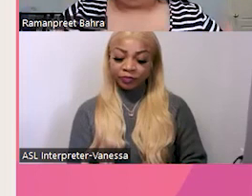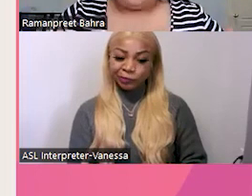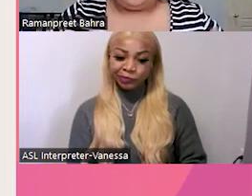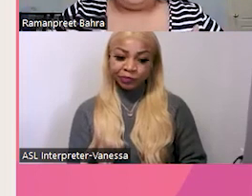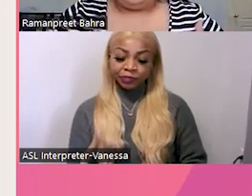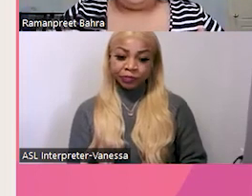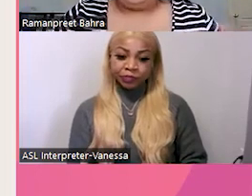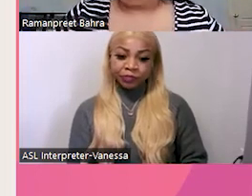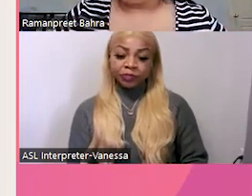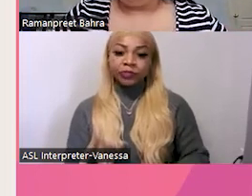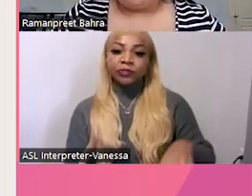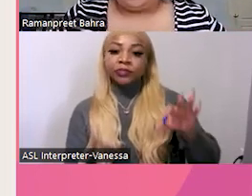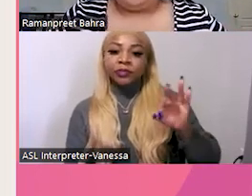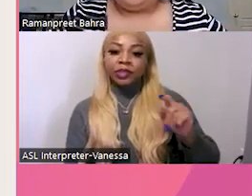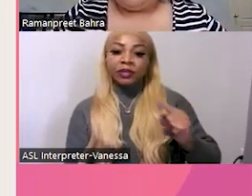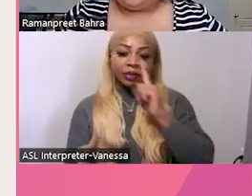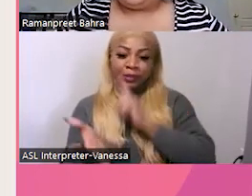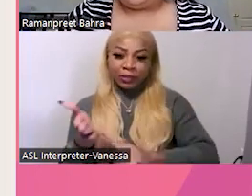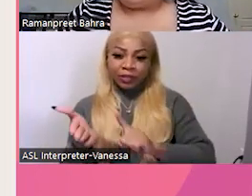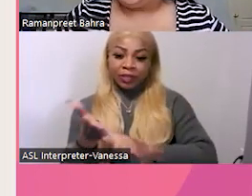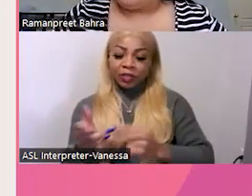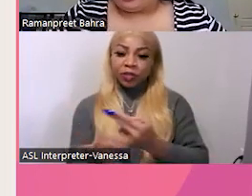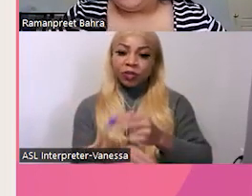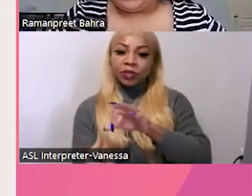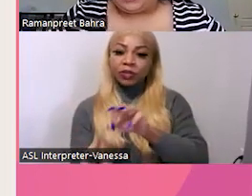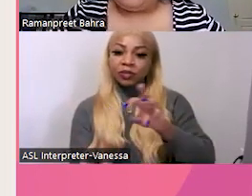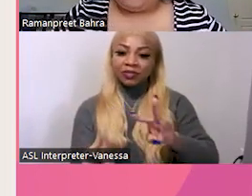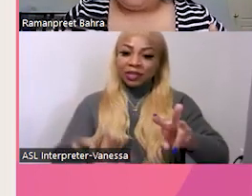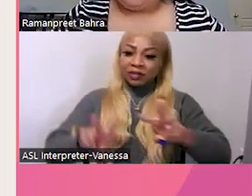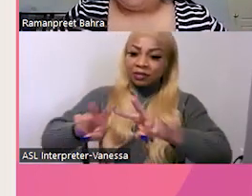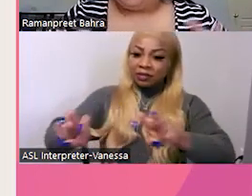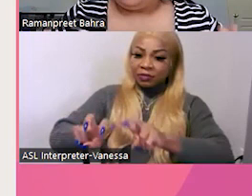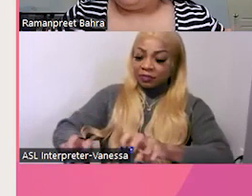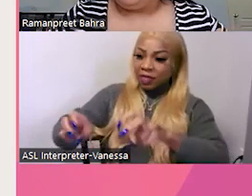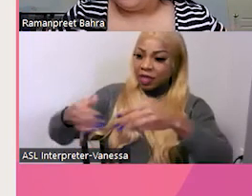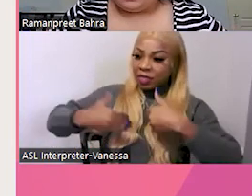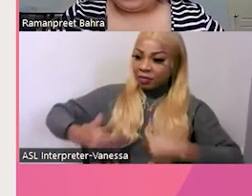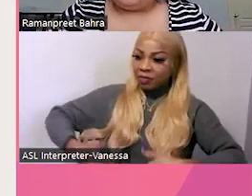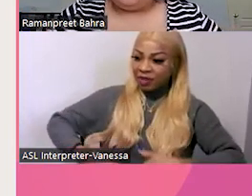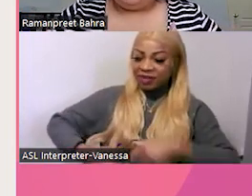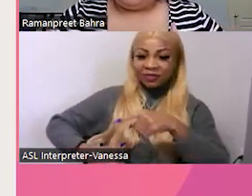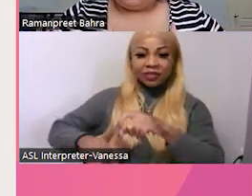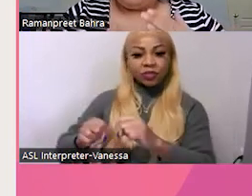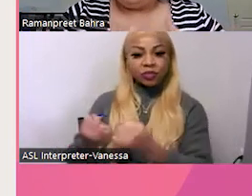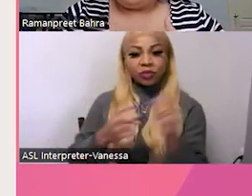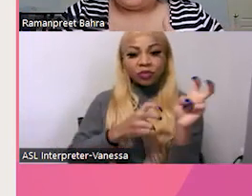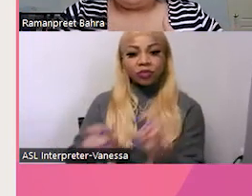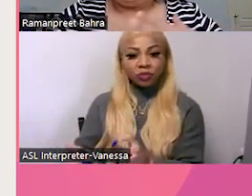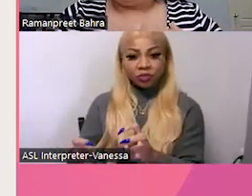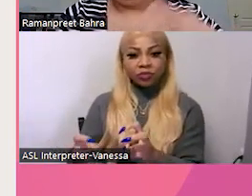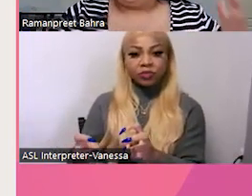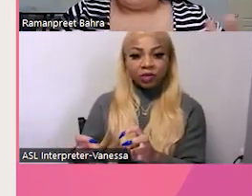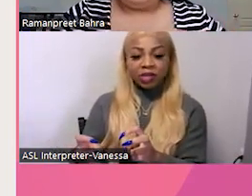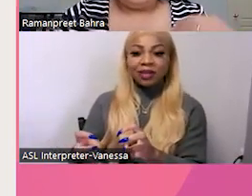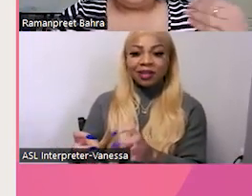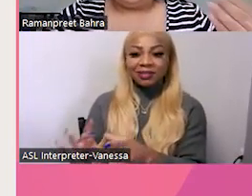Fat Studies uses this framework to deeply examine the body as a social issue, as it intersects with